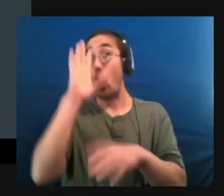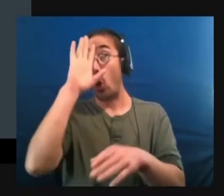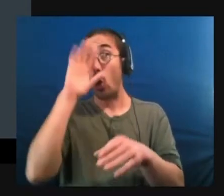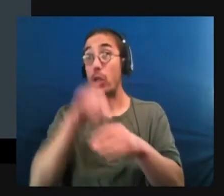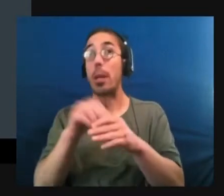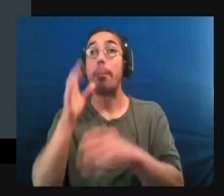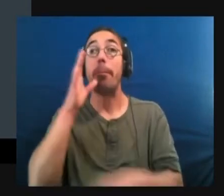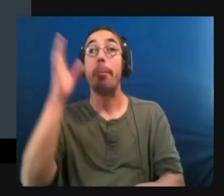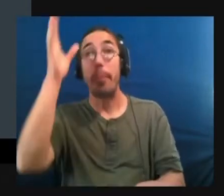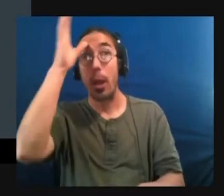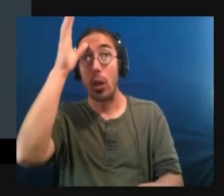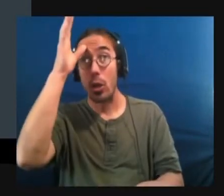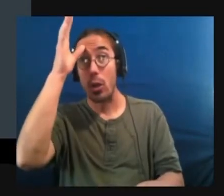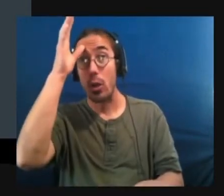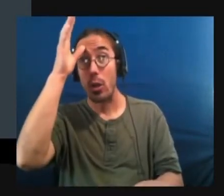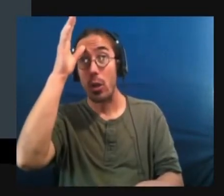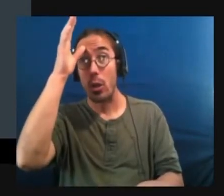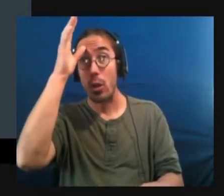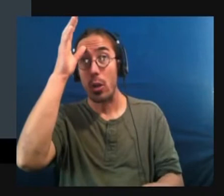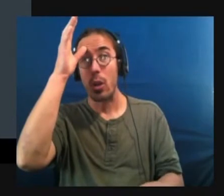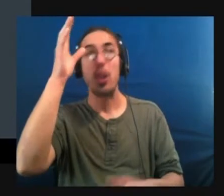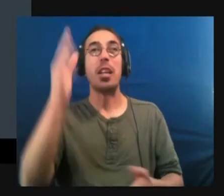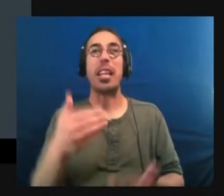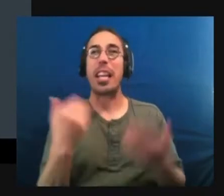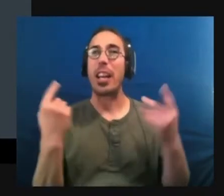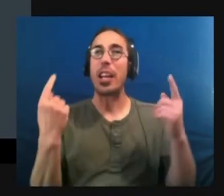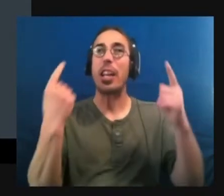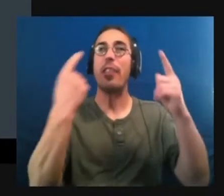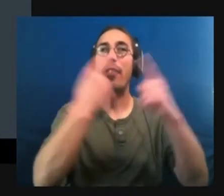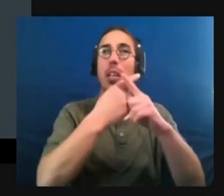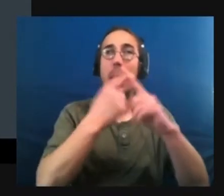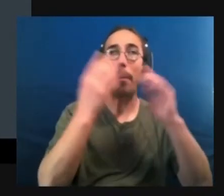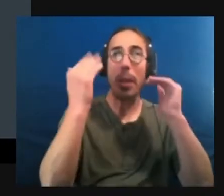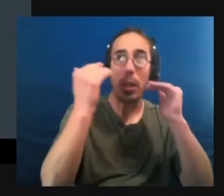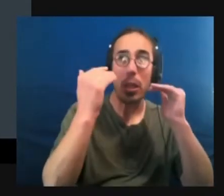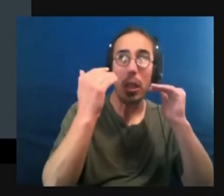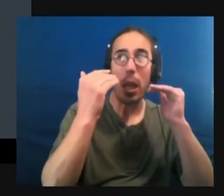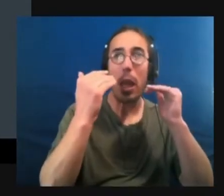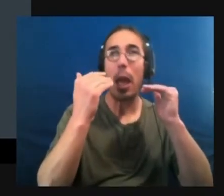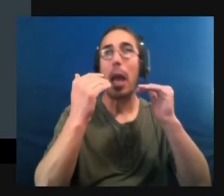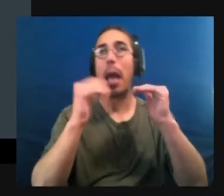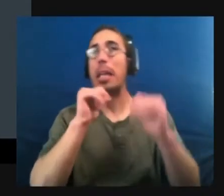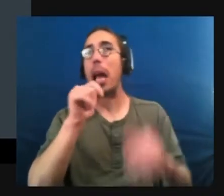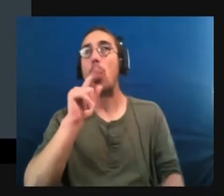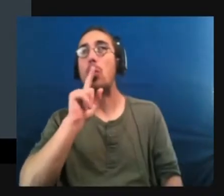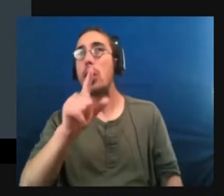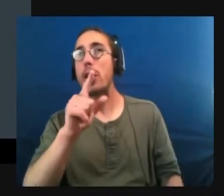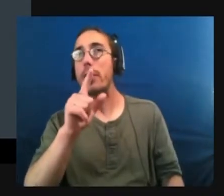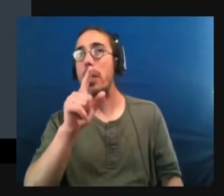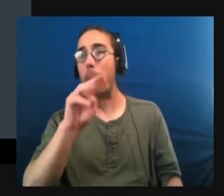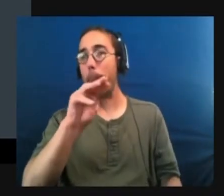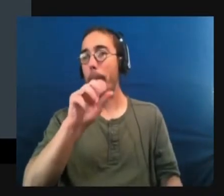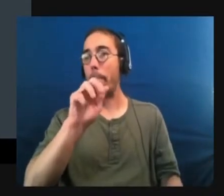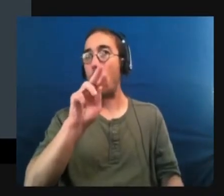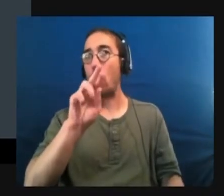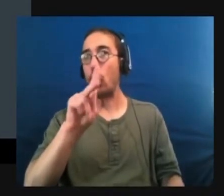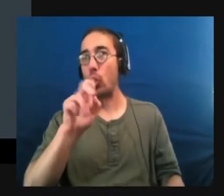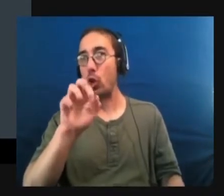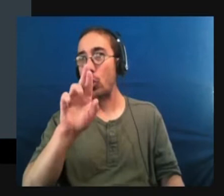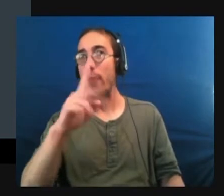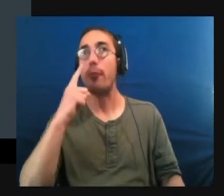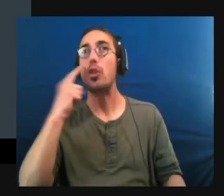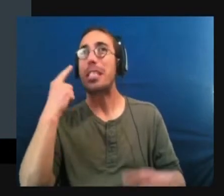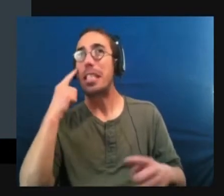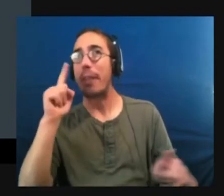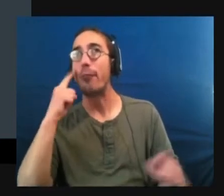to conflicting expectations and unrealistic markers of success based on normative